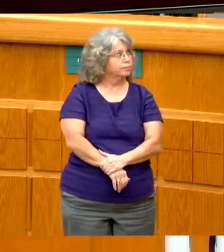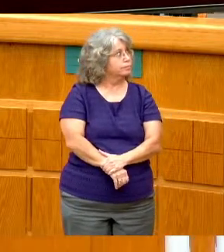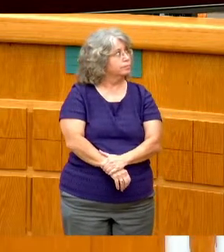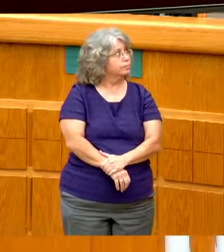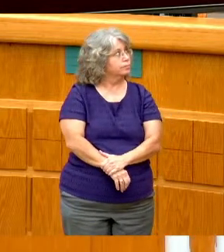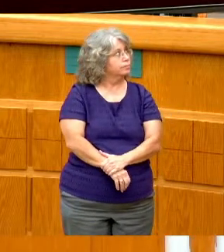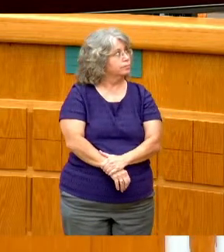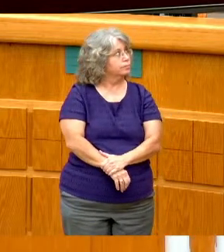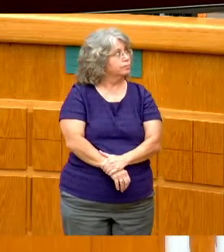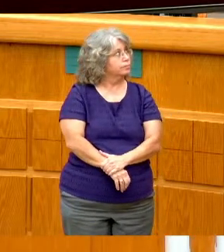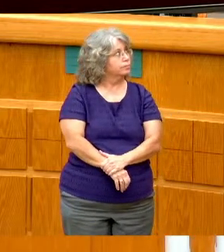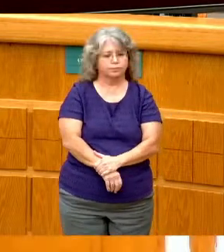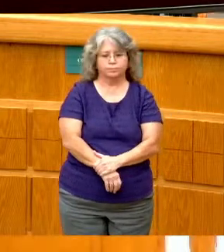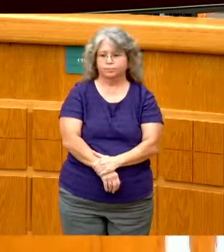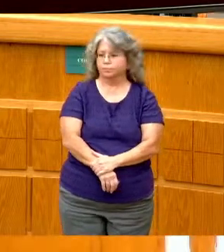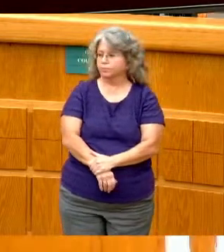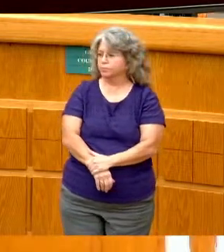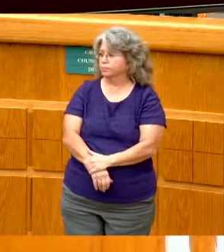la normalidad.